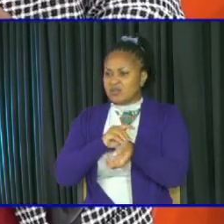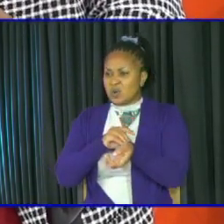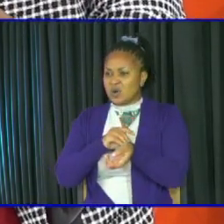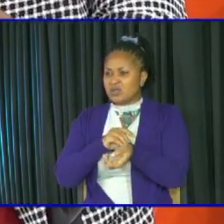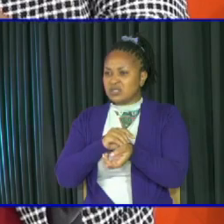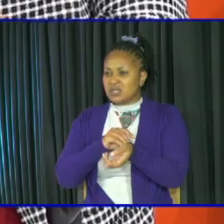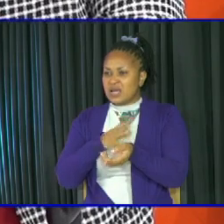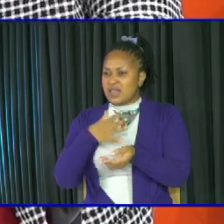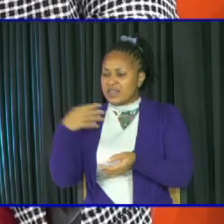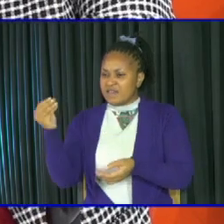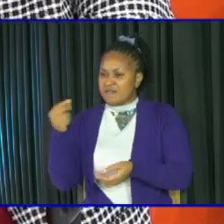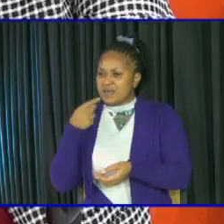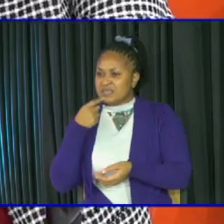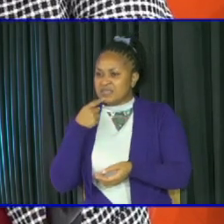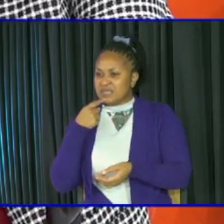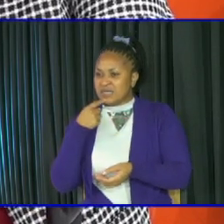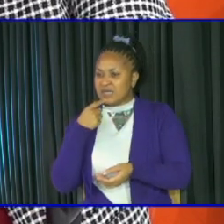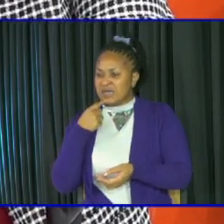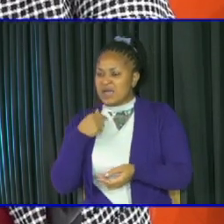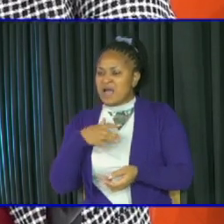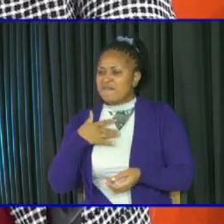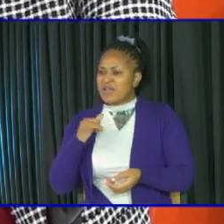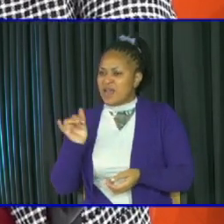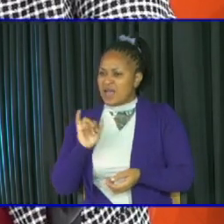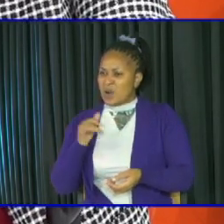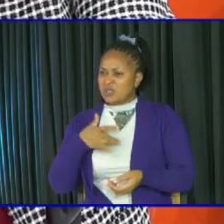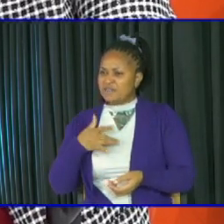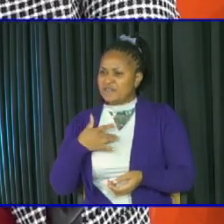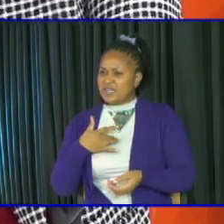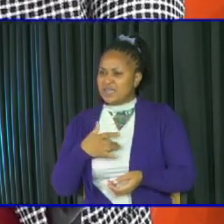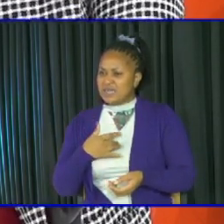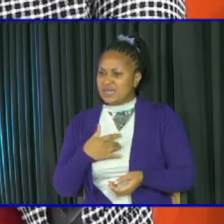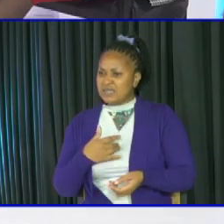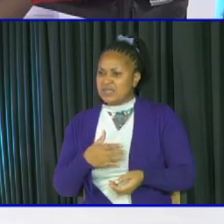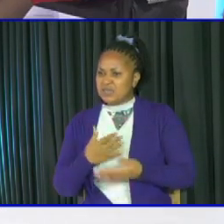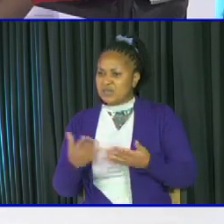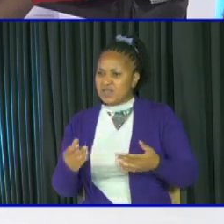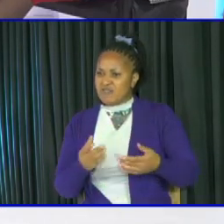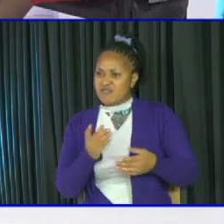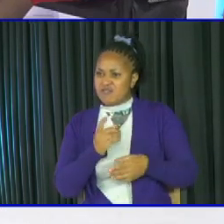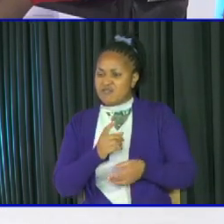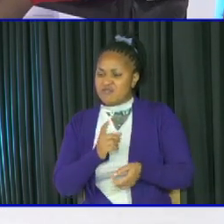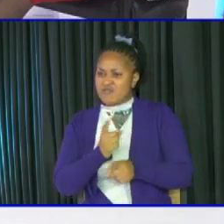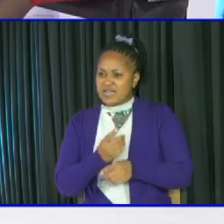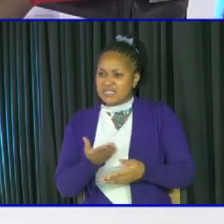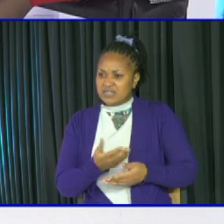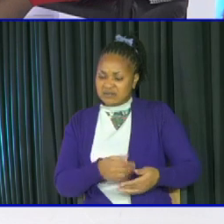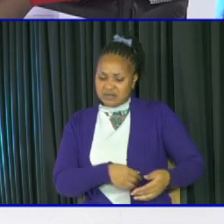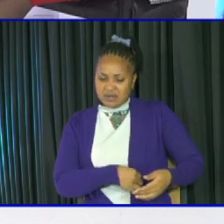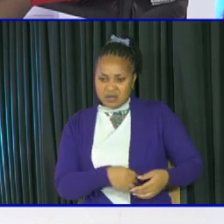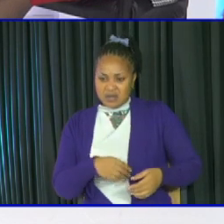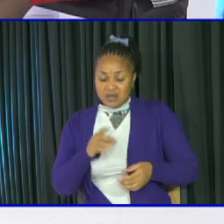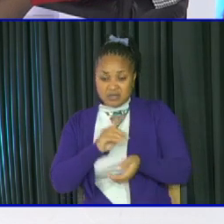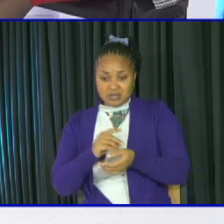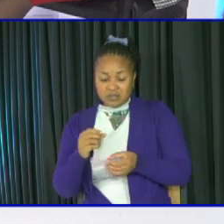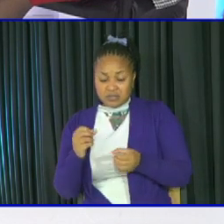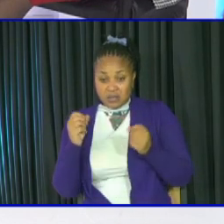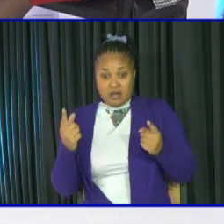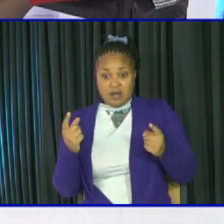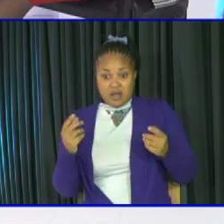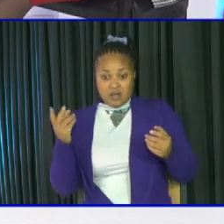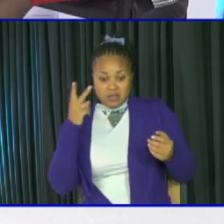feeling something here. The doctor came over and Pastor, excitement, this draw, the draw curtain. And what was happening? It was